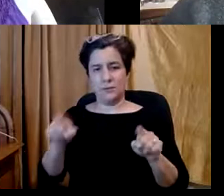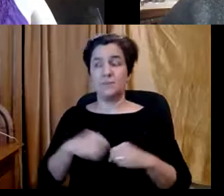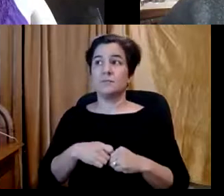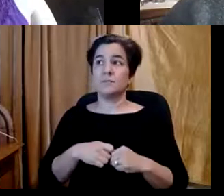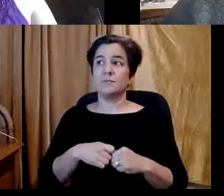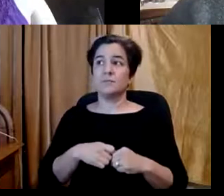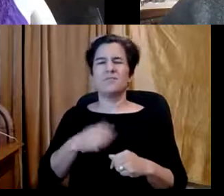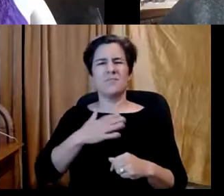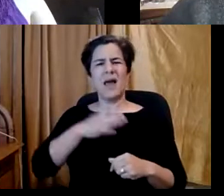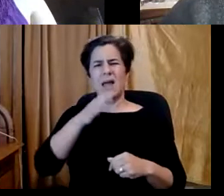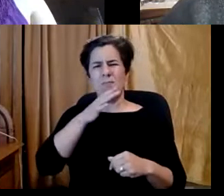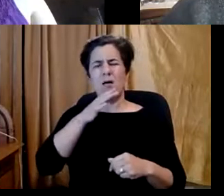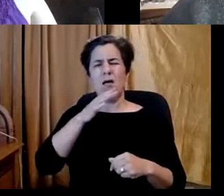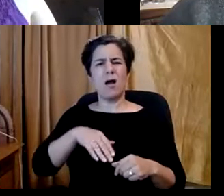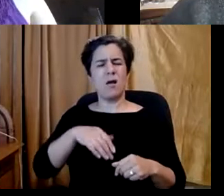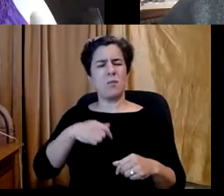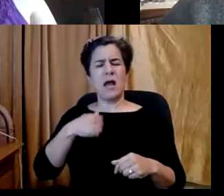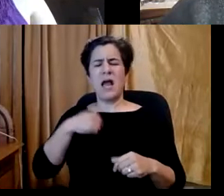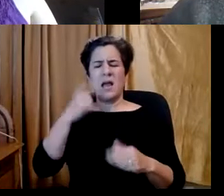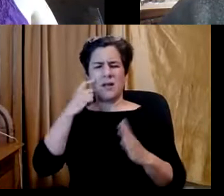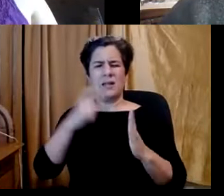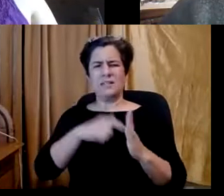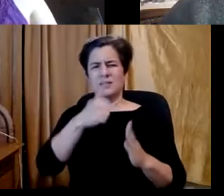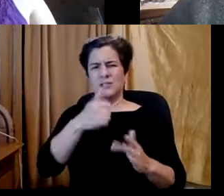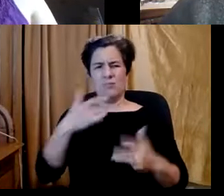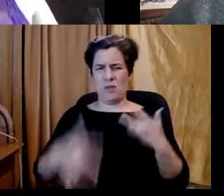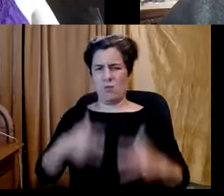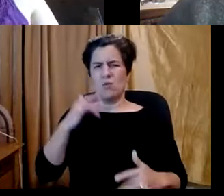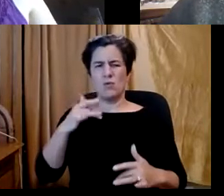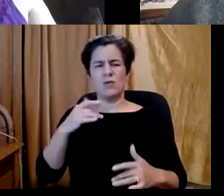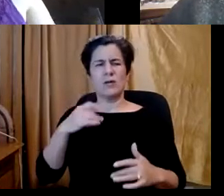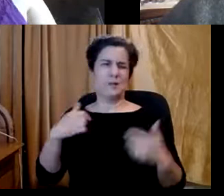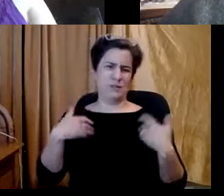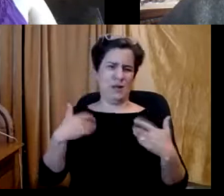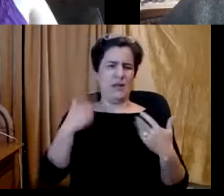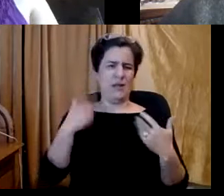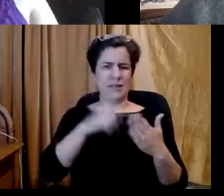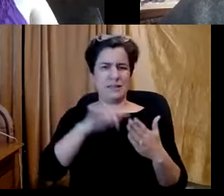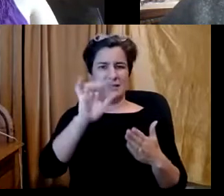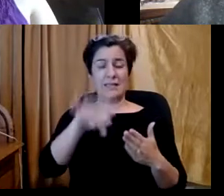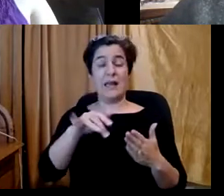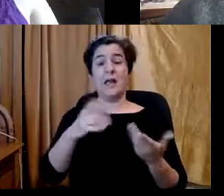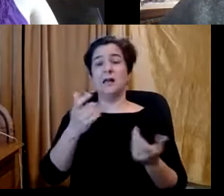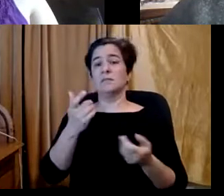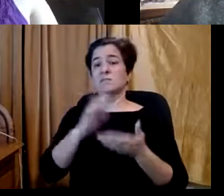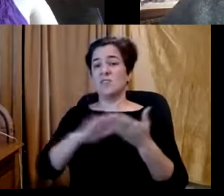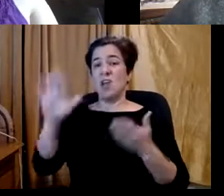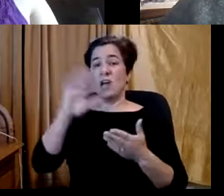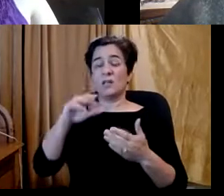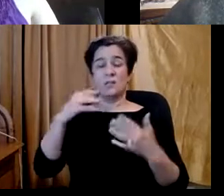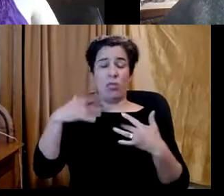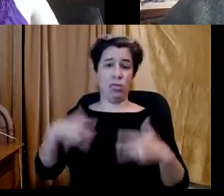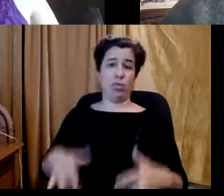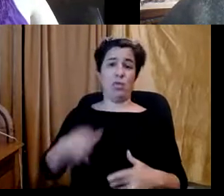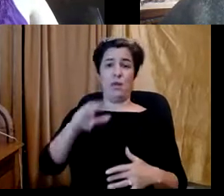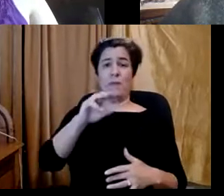knew, had bipolar. I realized that when I was still a teenager. We didn't call it, and it was manic depressive then. And I was clearly the